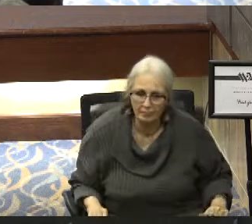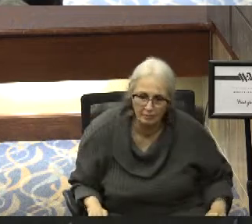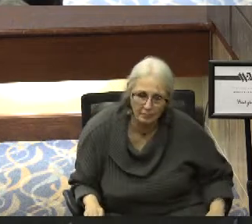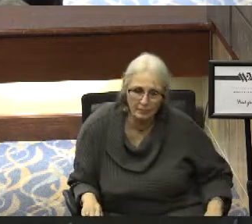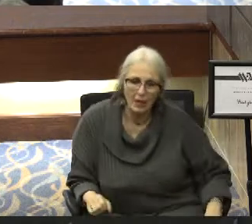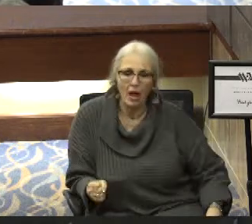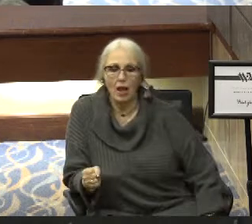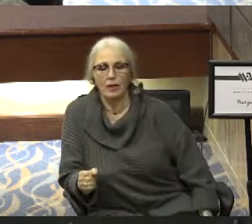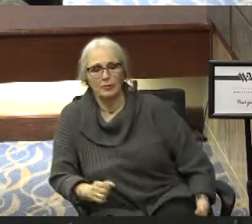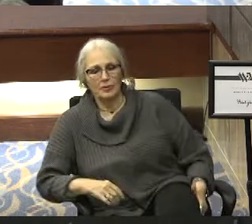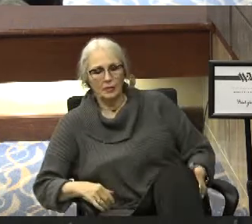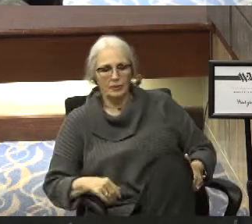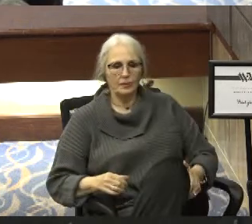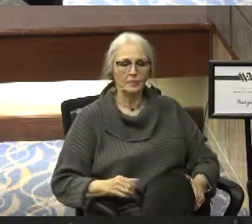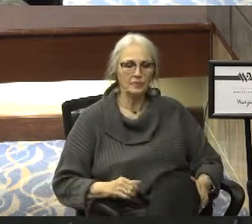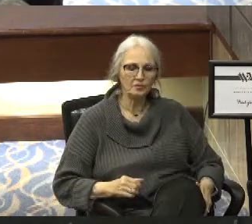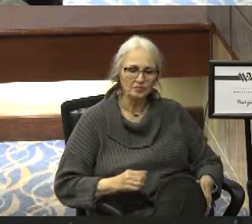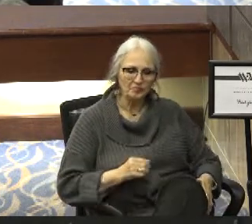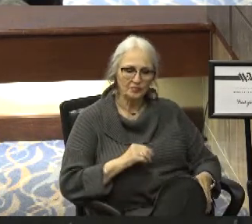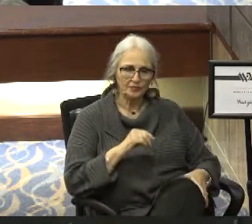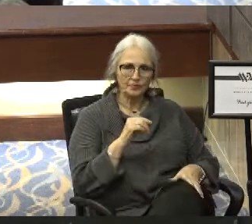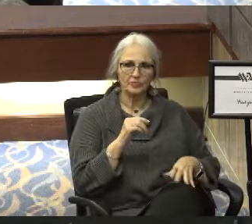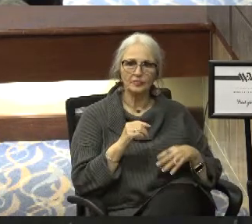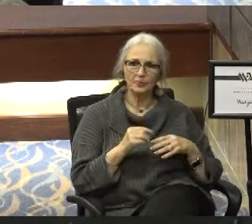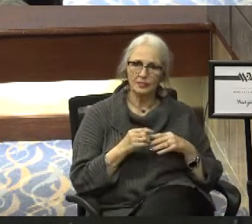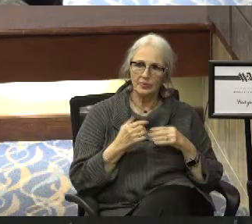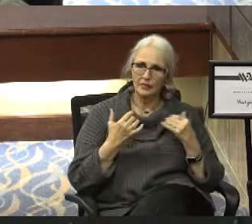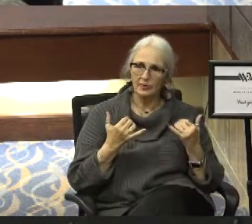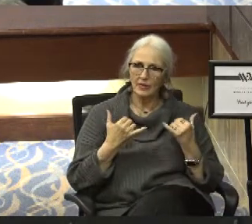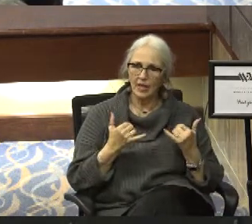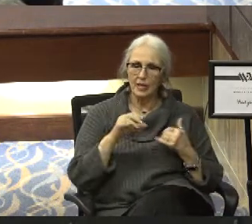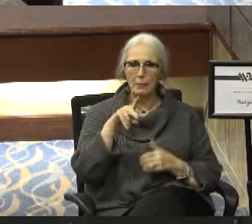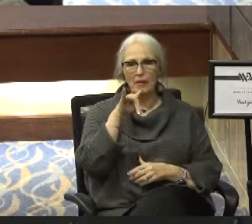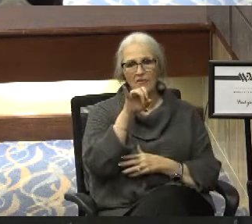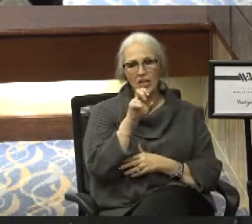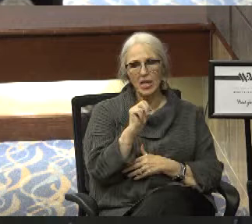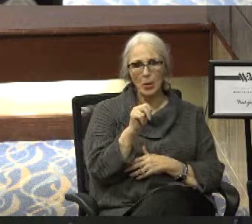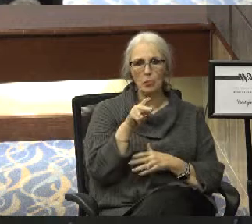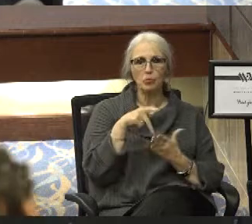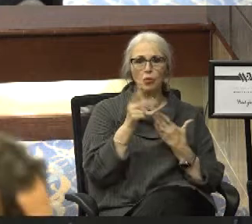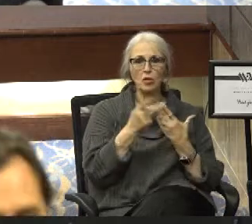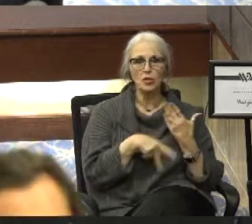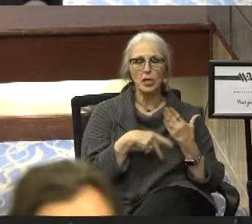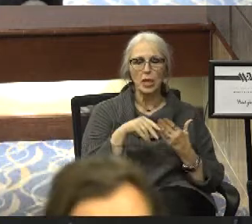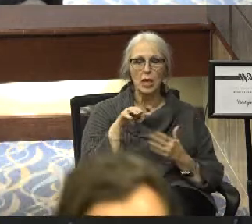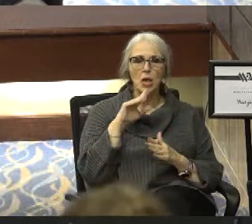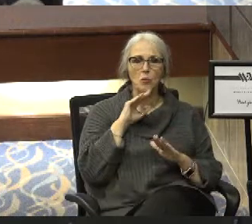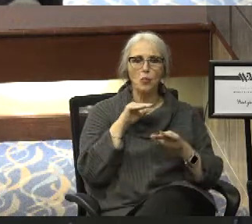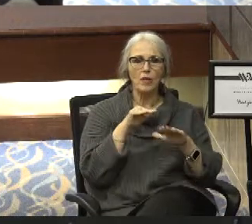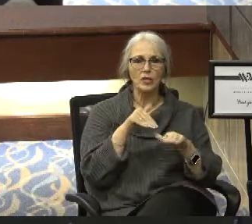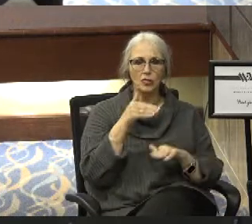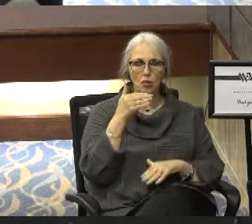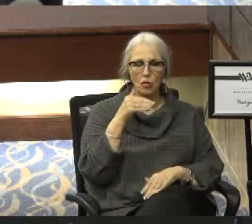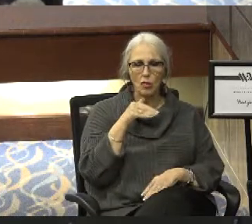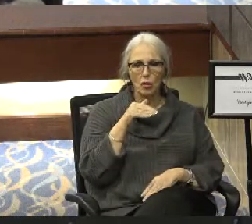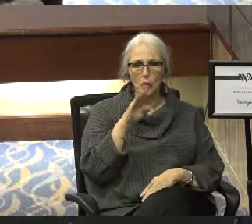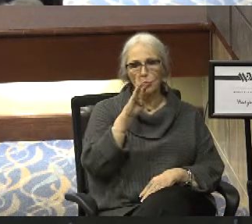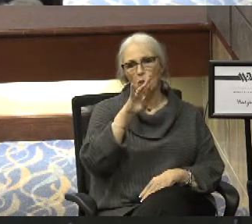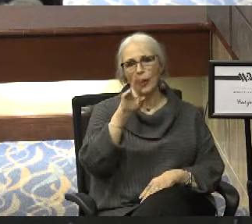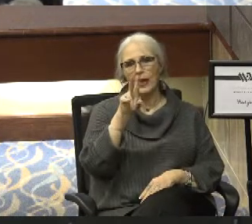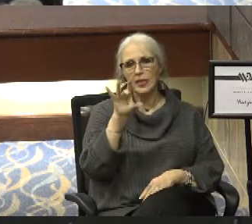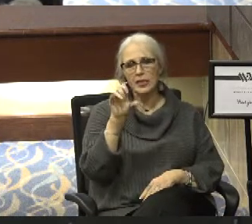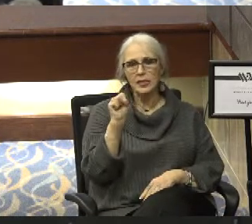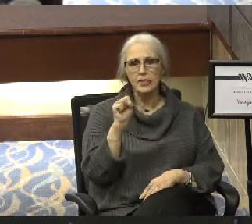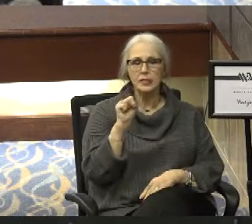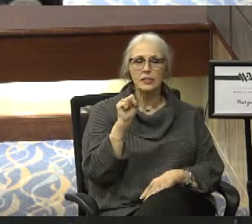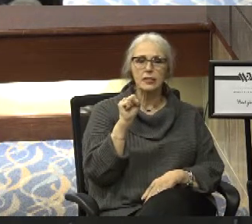stuff on it. So work session 152 is a discussion of the Pavilion Project, the Brazos Riverfront, which is also known as the Brazos